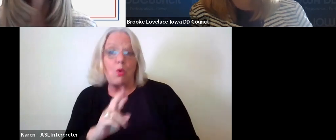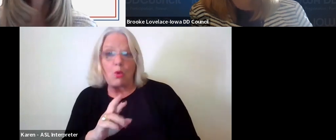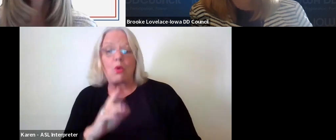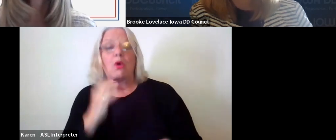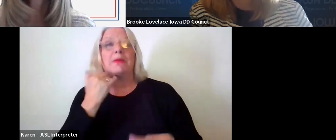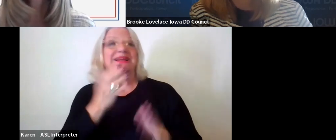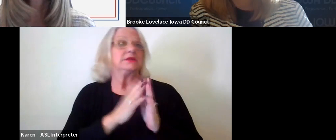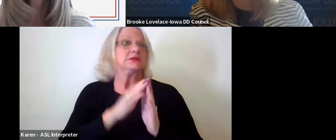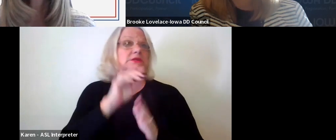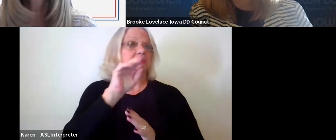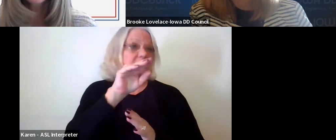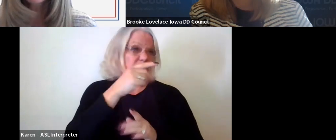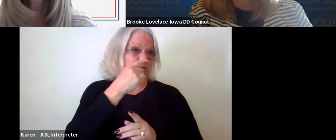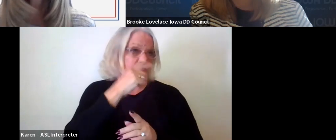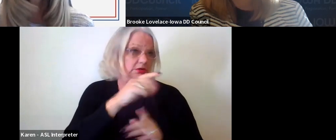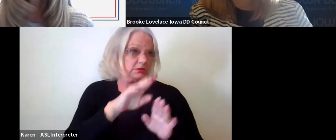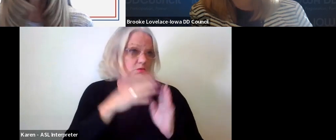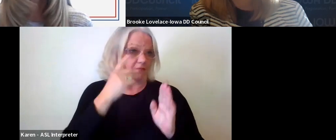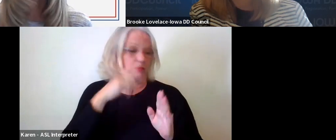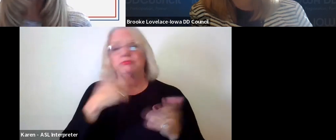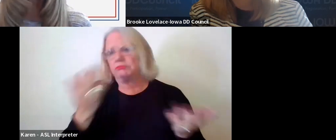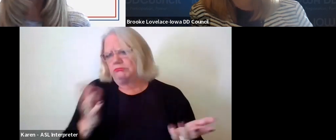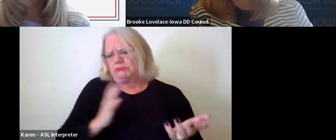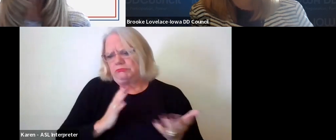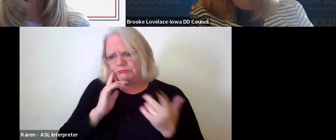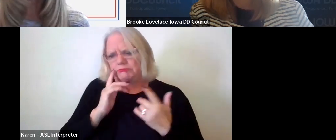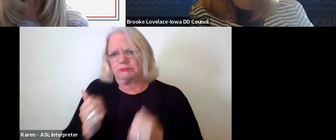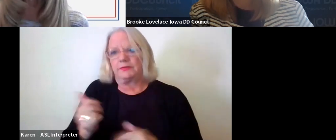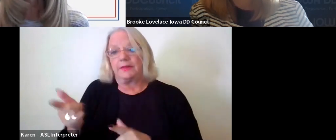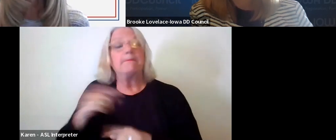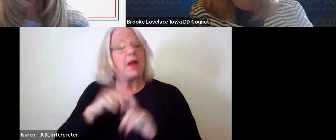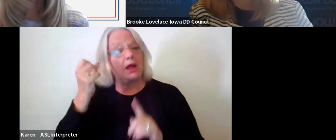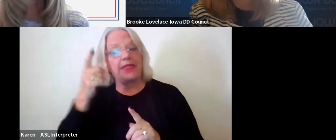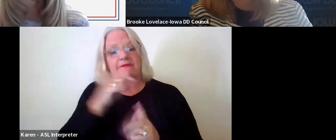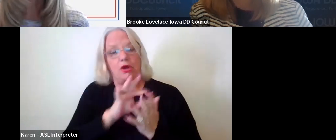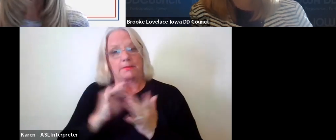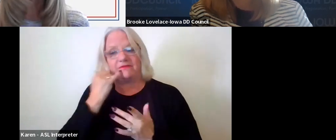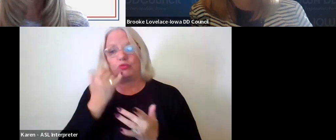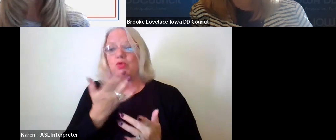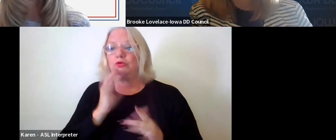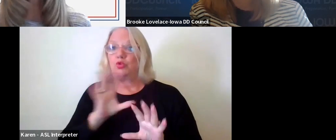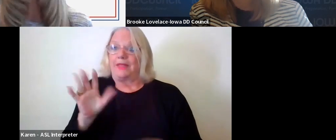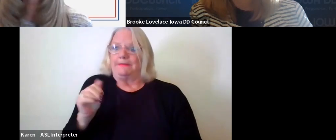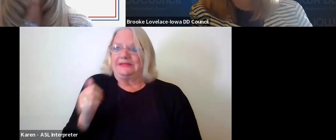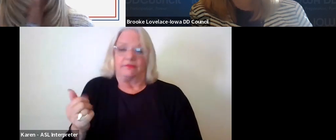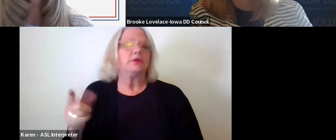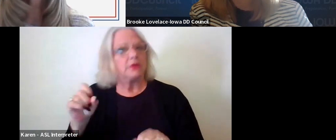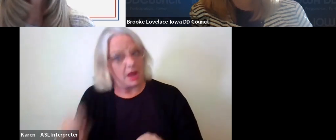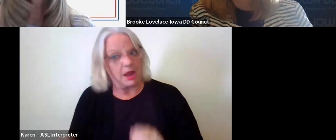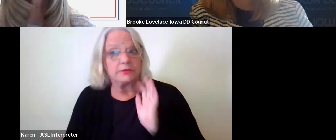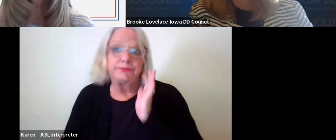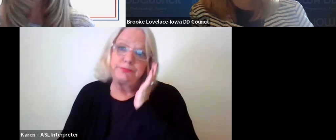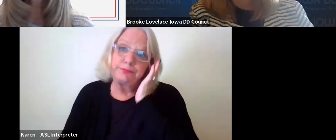somebody else to open the account on their behalf. So they have that option. to do that, but they do have that